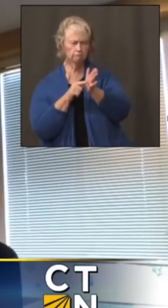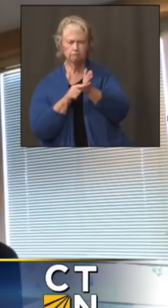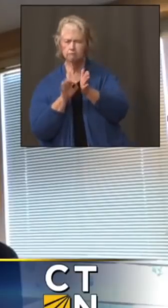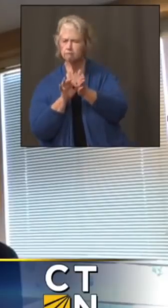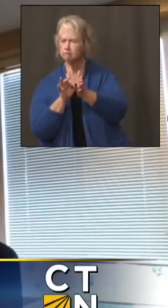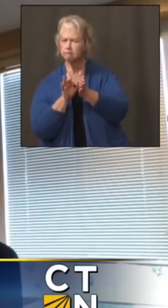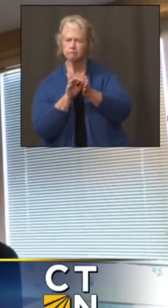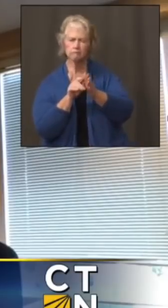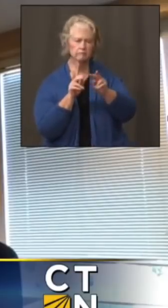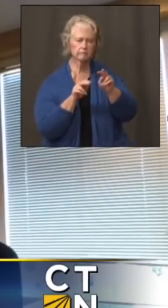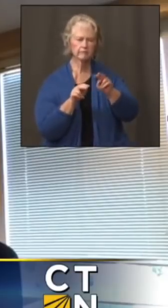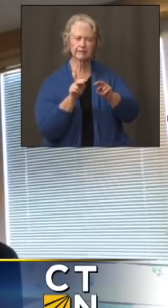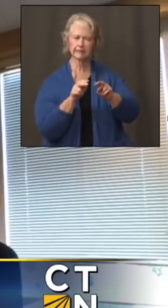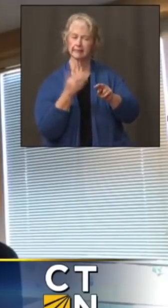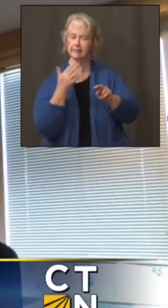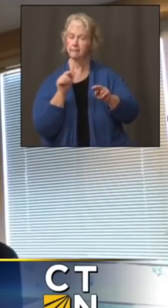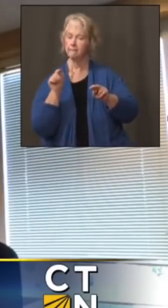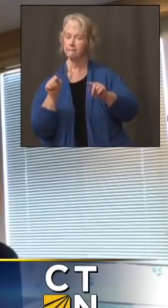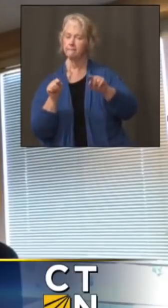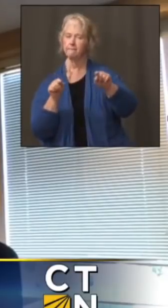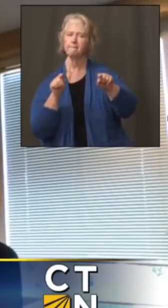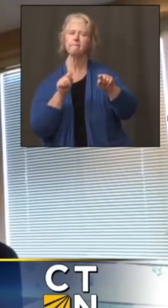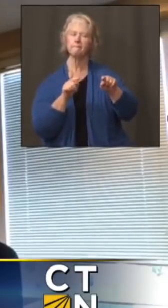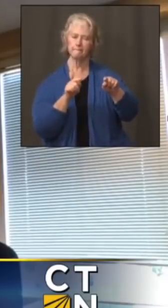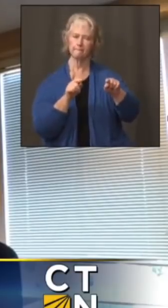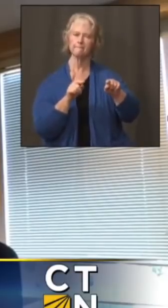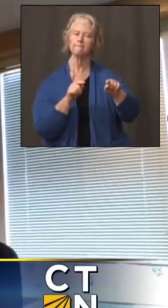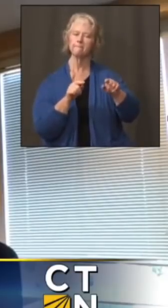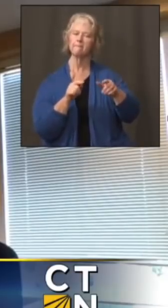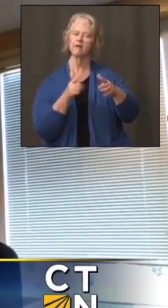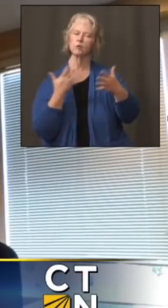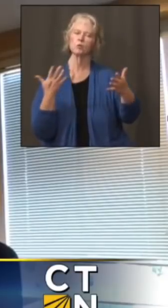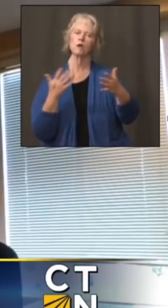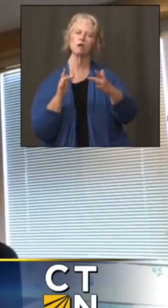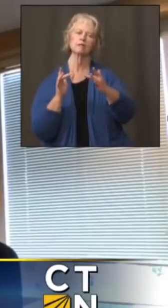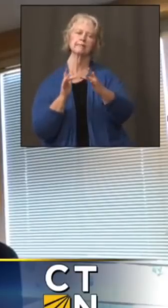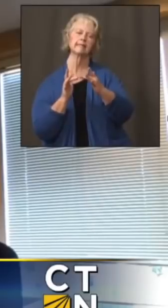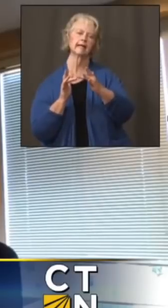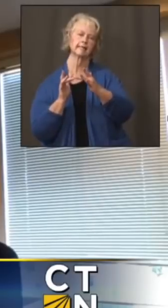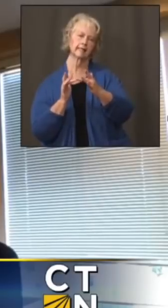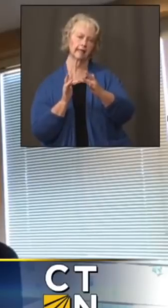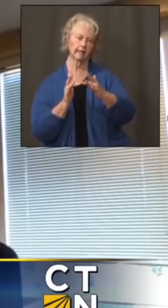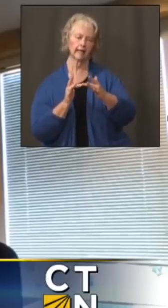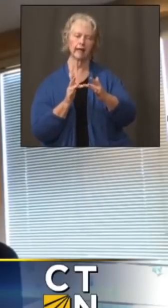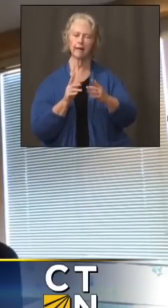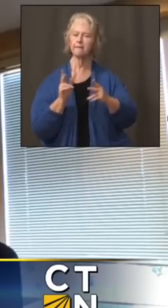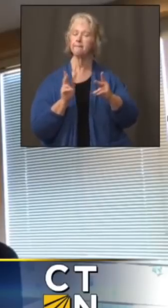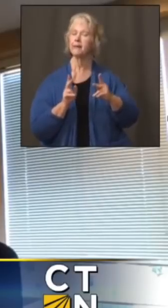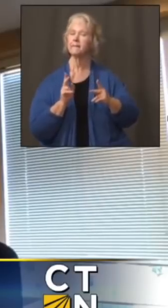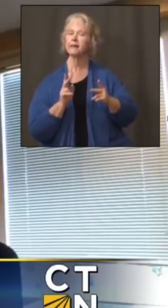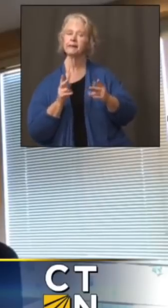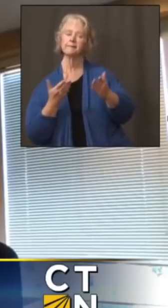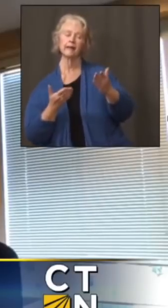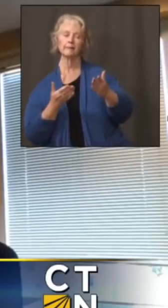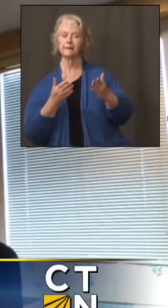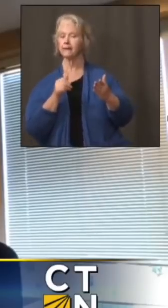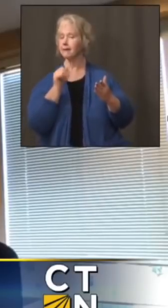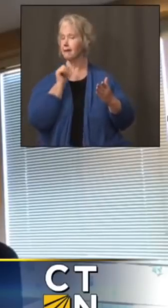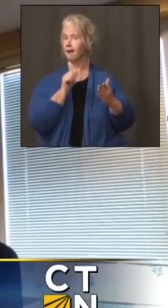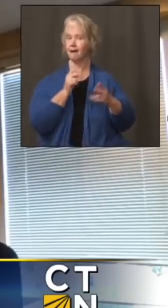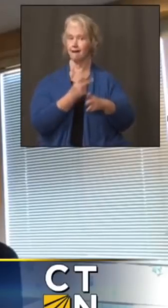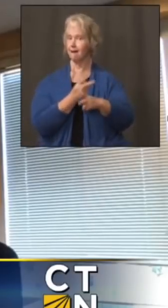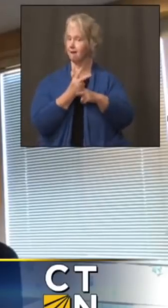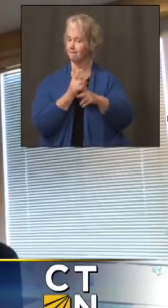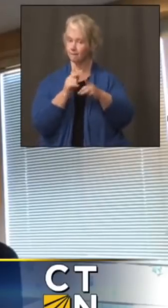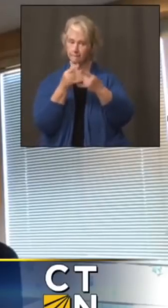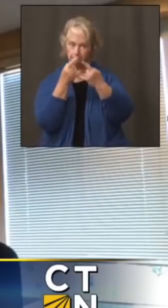ground indicates that those might be places where they're seeing lots of contact, or where people are not, wearing the mask